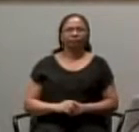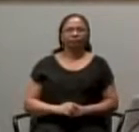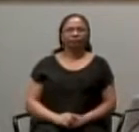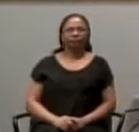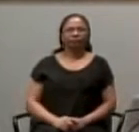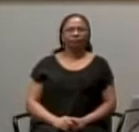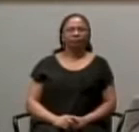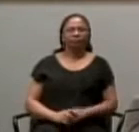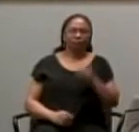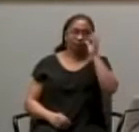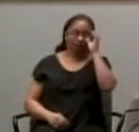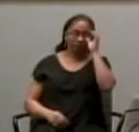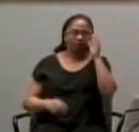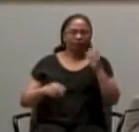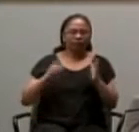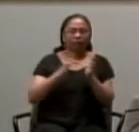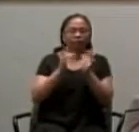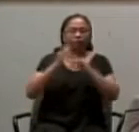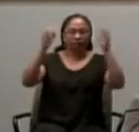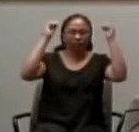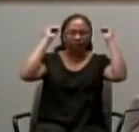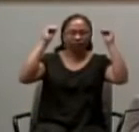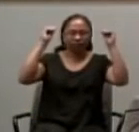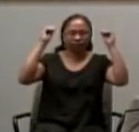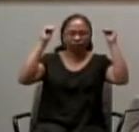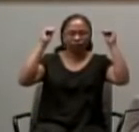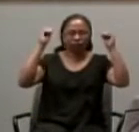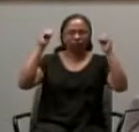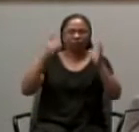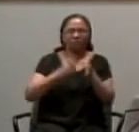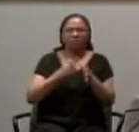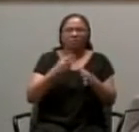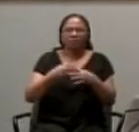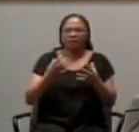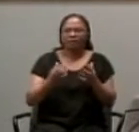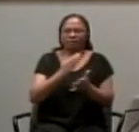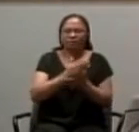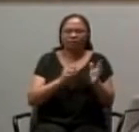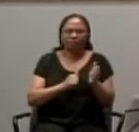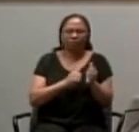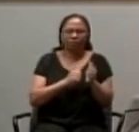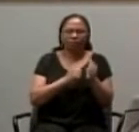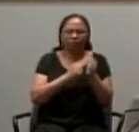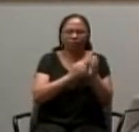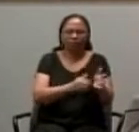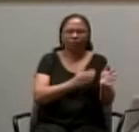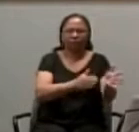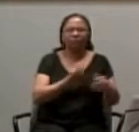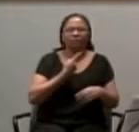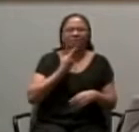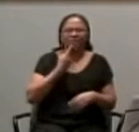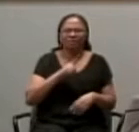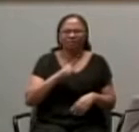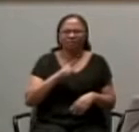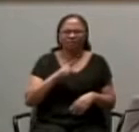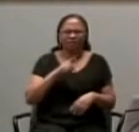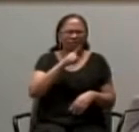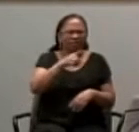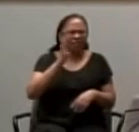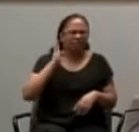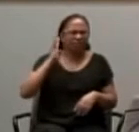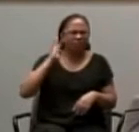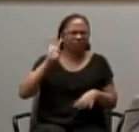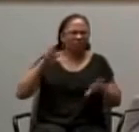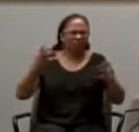After hearing his doctrine, many of the followers of Jesus said, This is intolerable language.